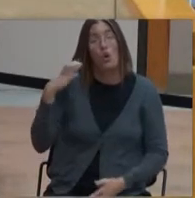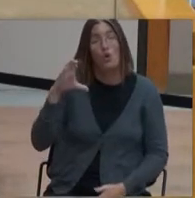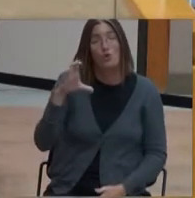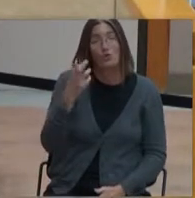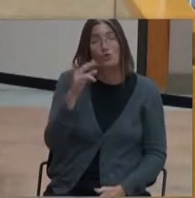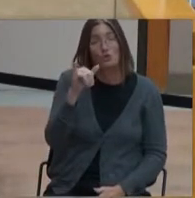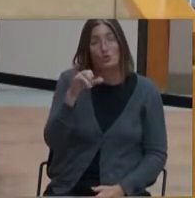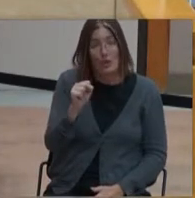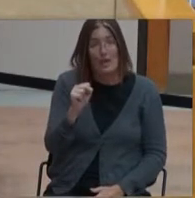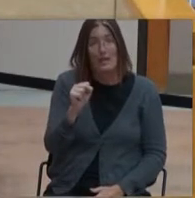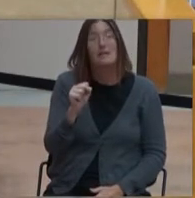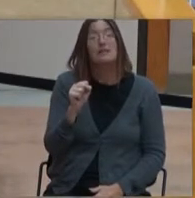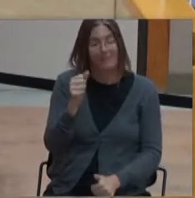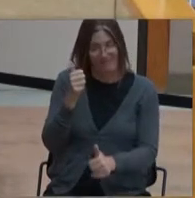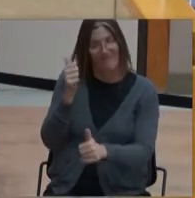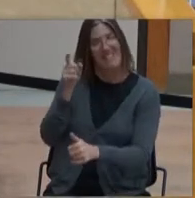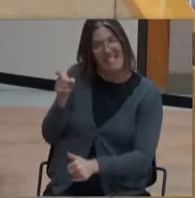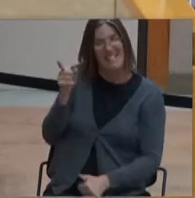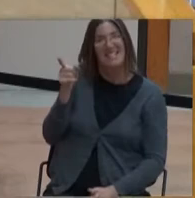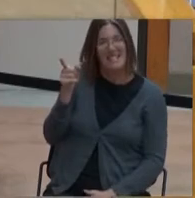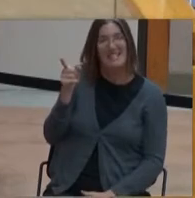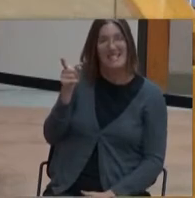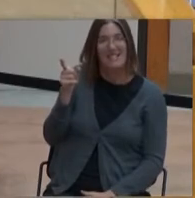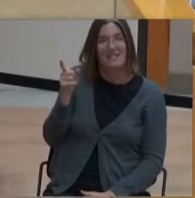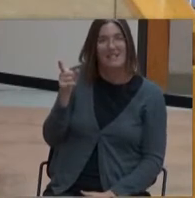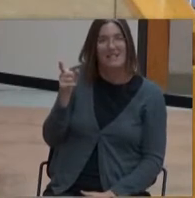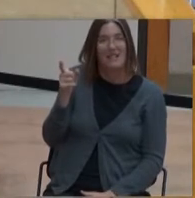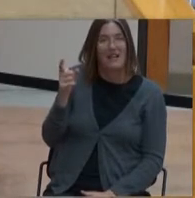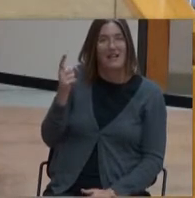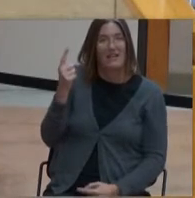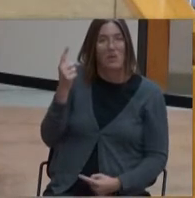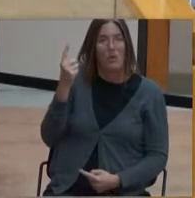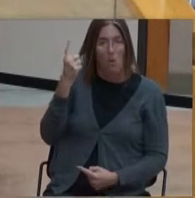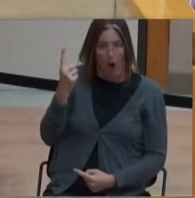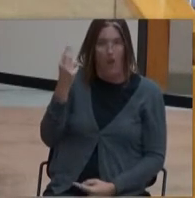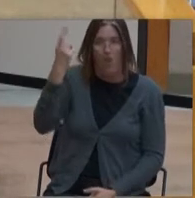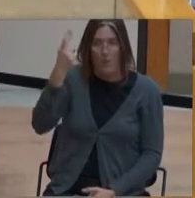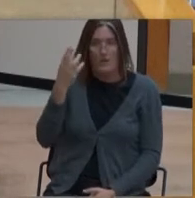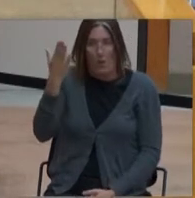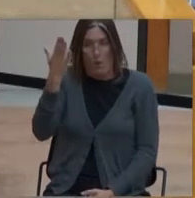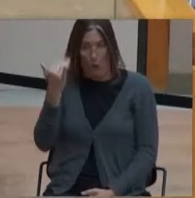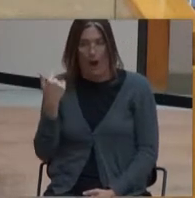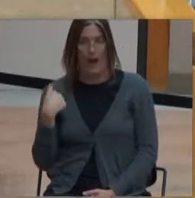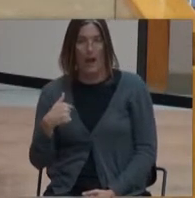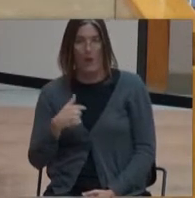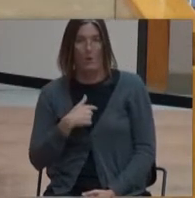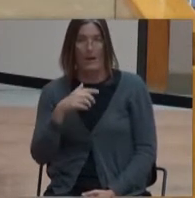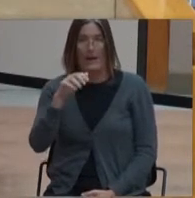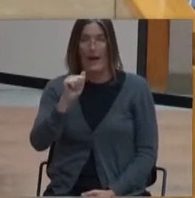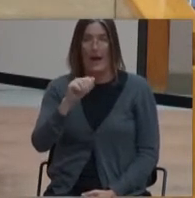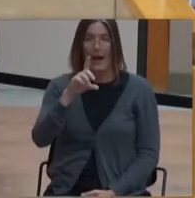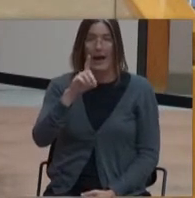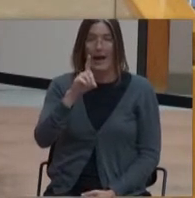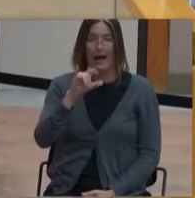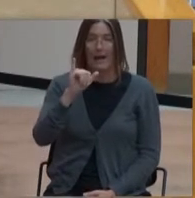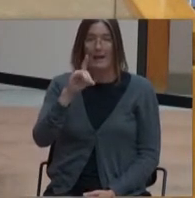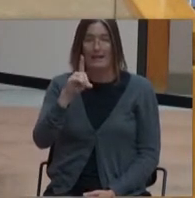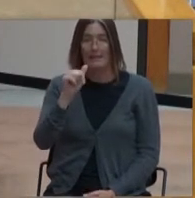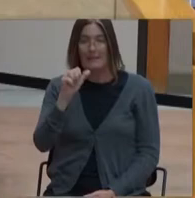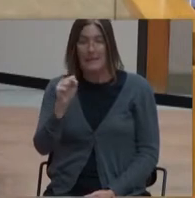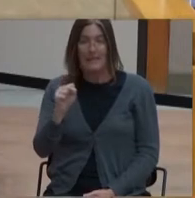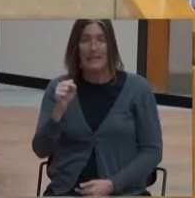part of the reason Saddleback is considered an Adidas legacy school. This means not only our girls and boys basketball are provided